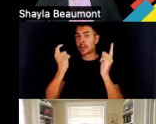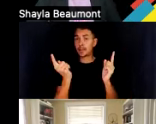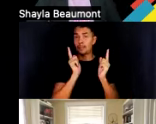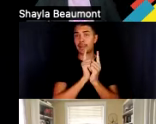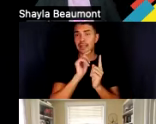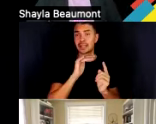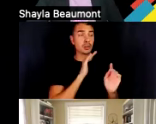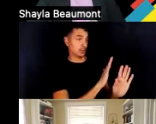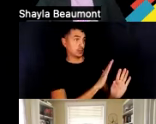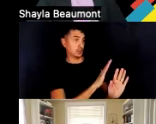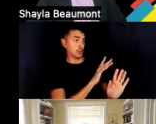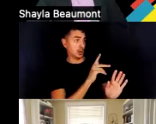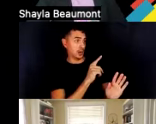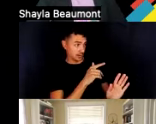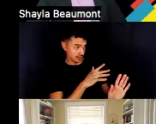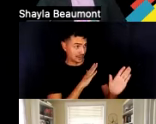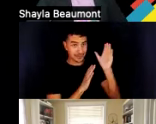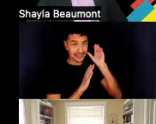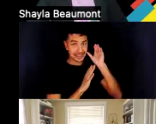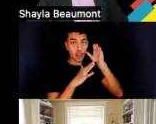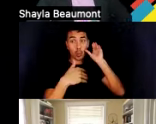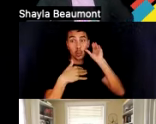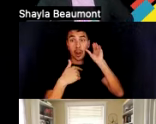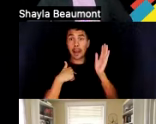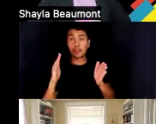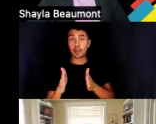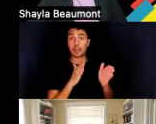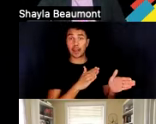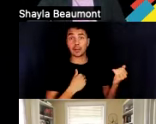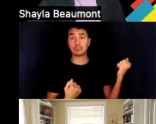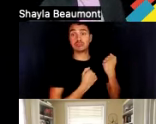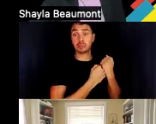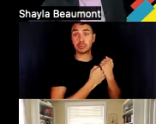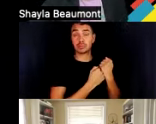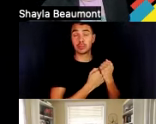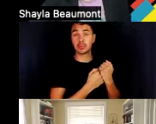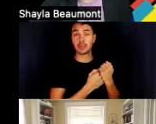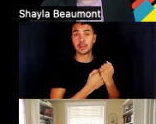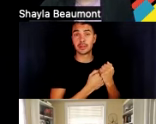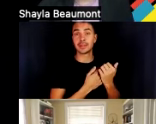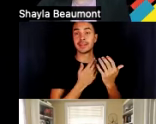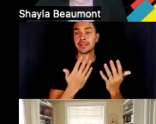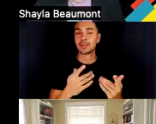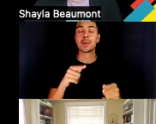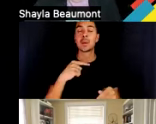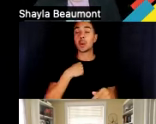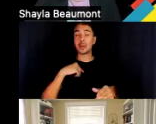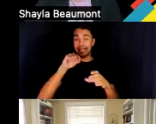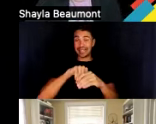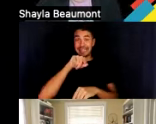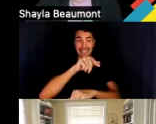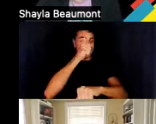That someone who is there for you, who's listening, but who's prepared, because again, we aren't in this setting as a